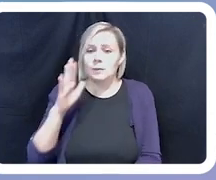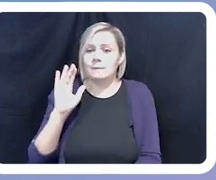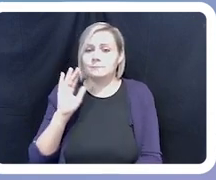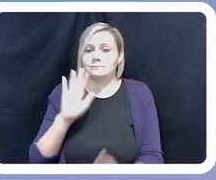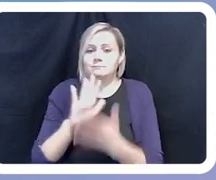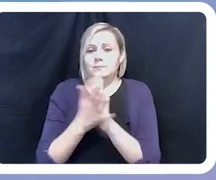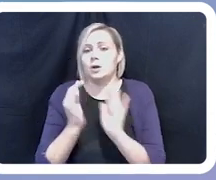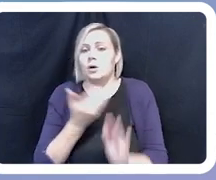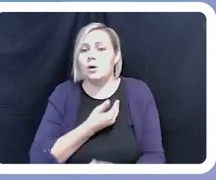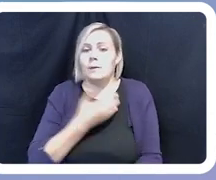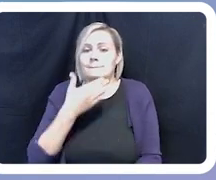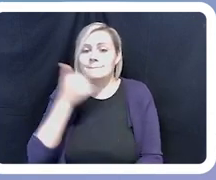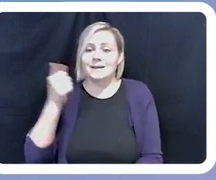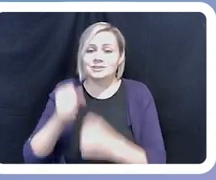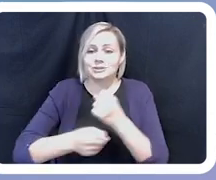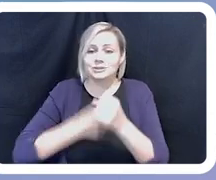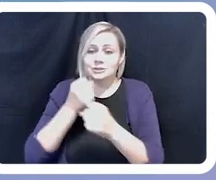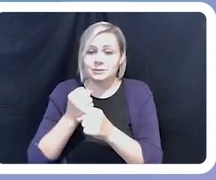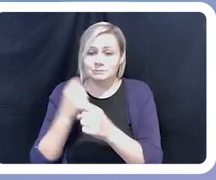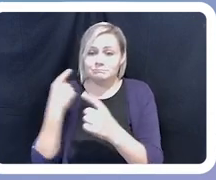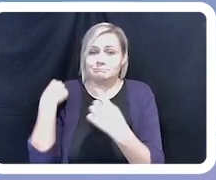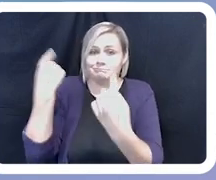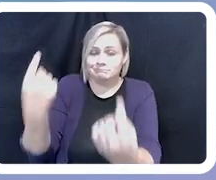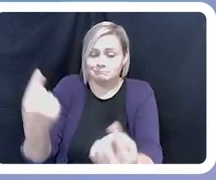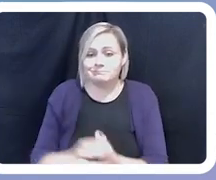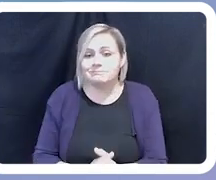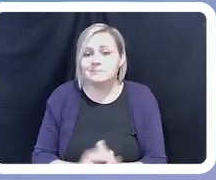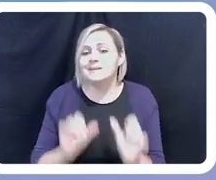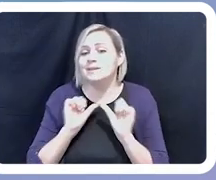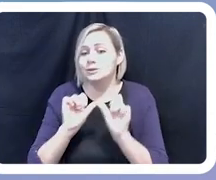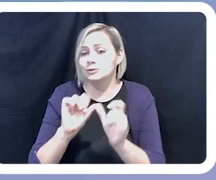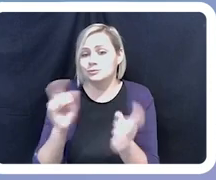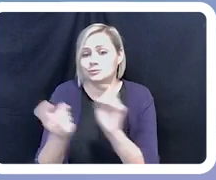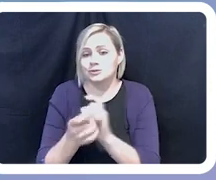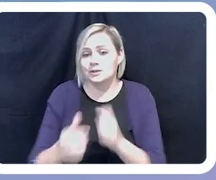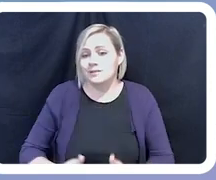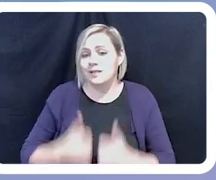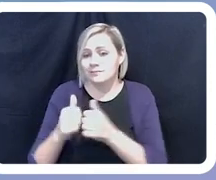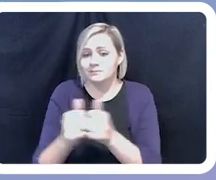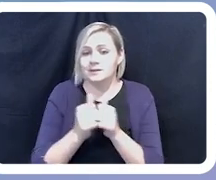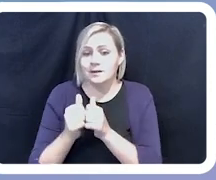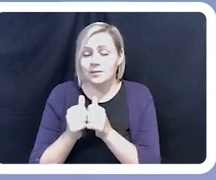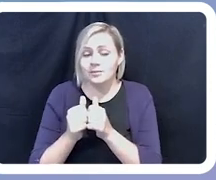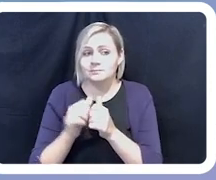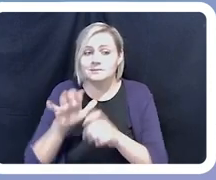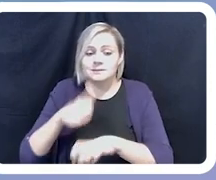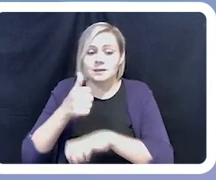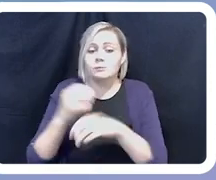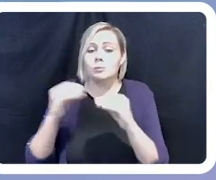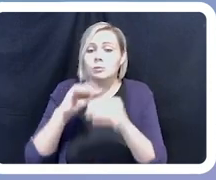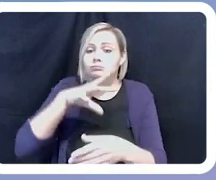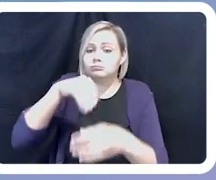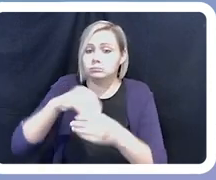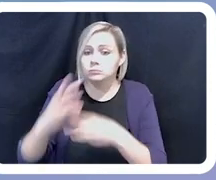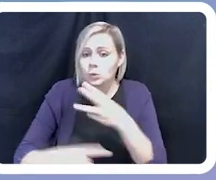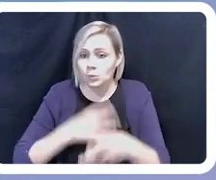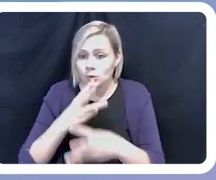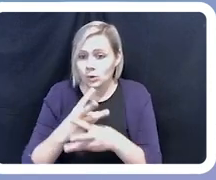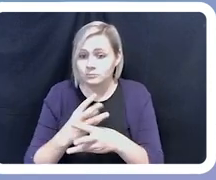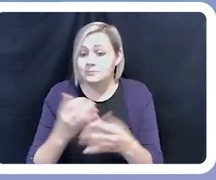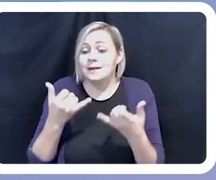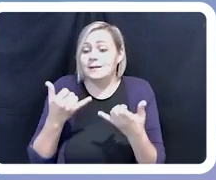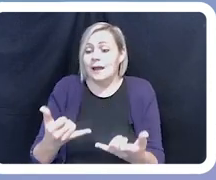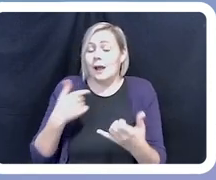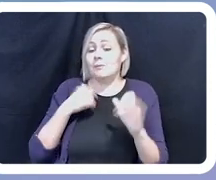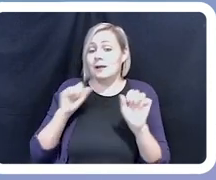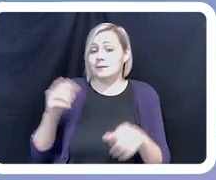will be our best year yet. And let's continue to change lives together and create a more inclusive world. It's now with great pleasure that I